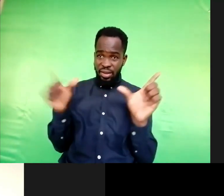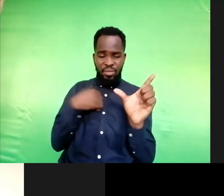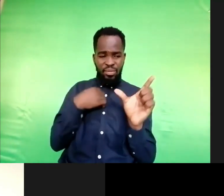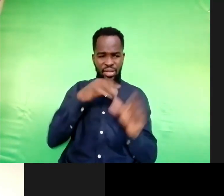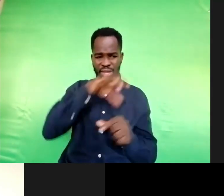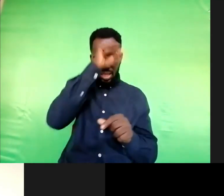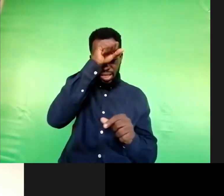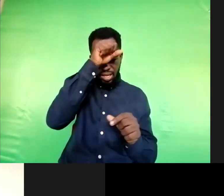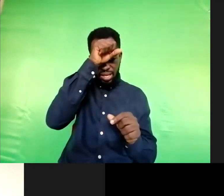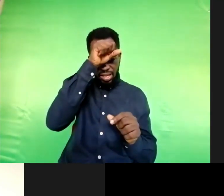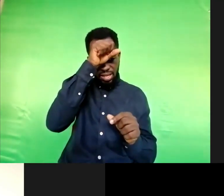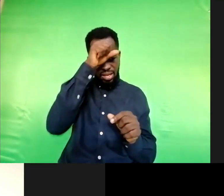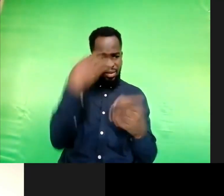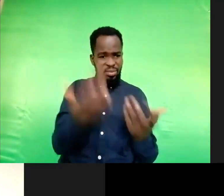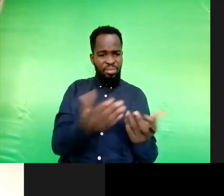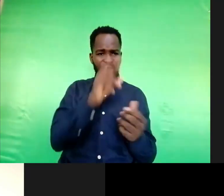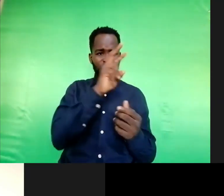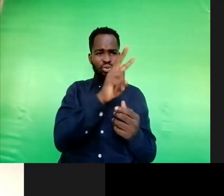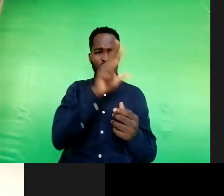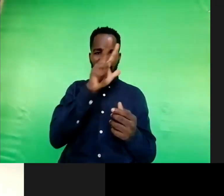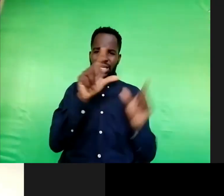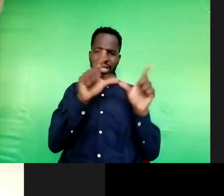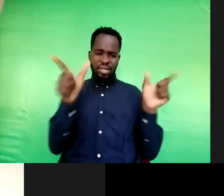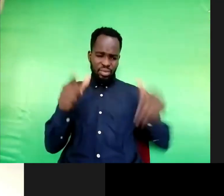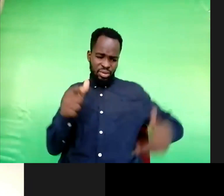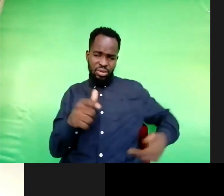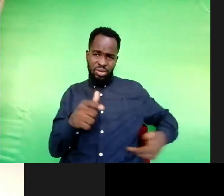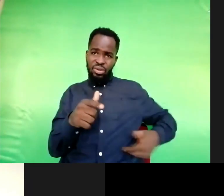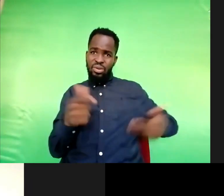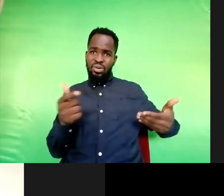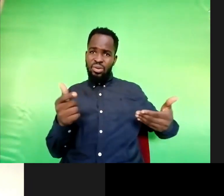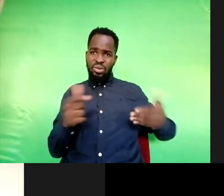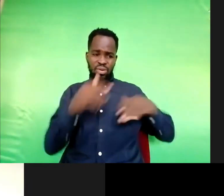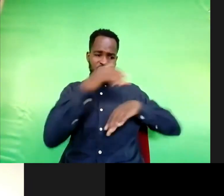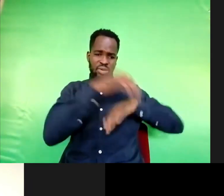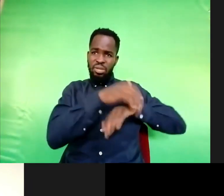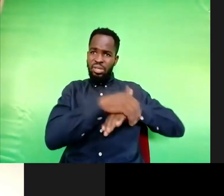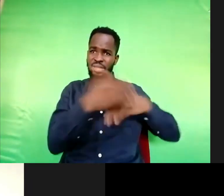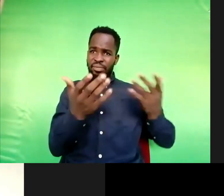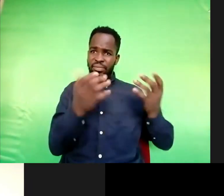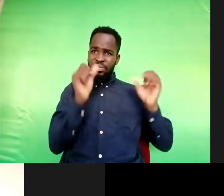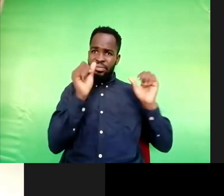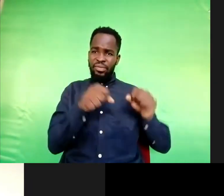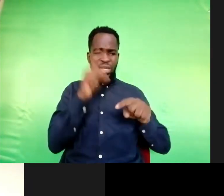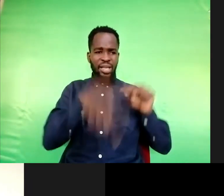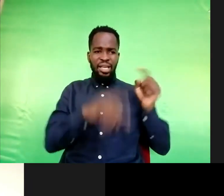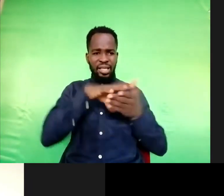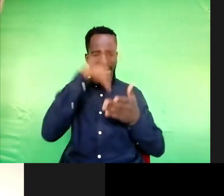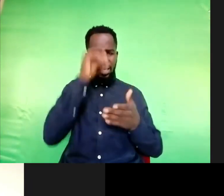learn up to 2 to 3 languages when they are young. They can use English at home, can learn in French at